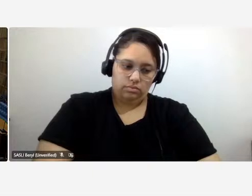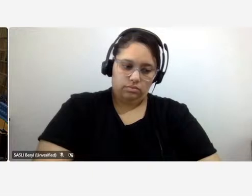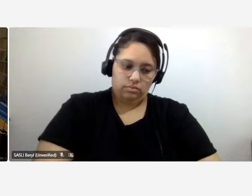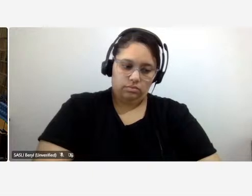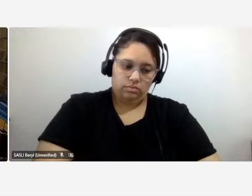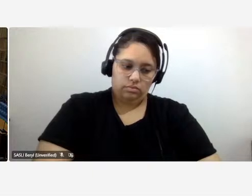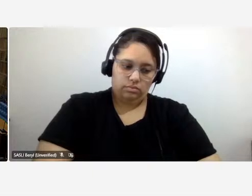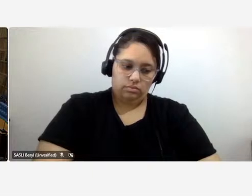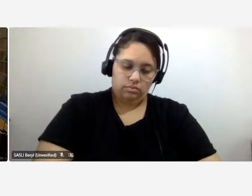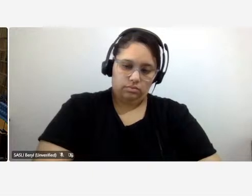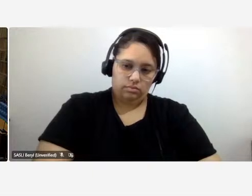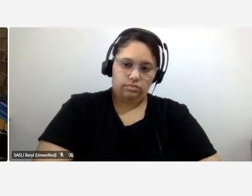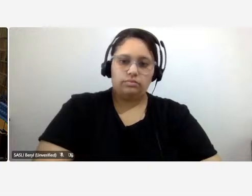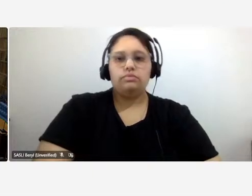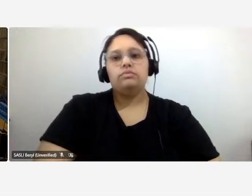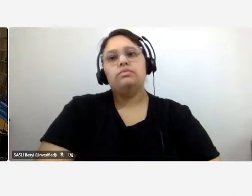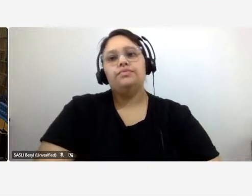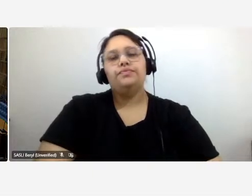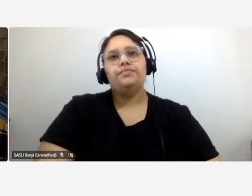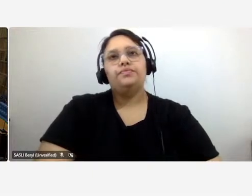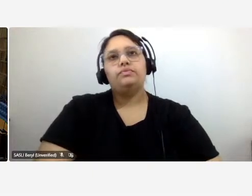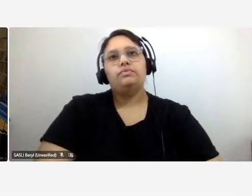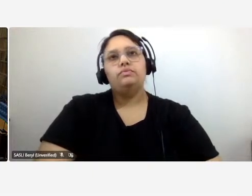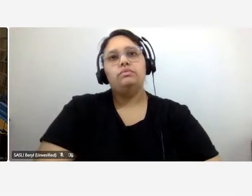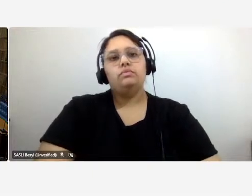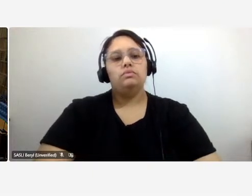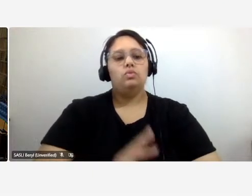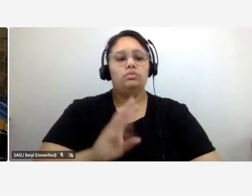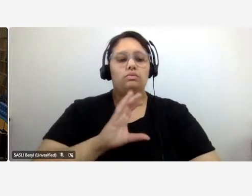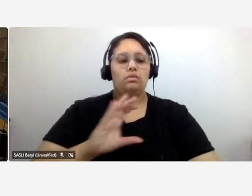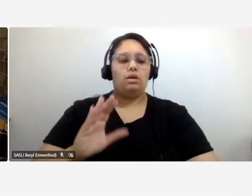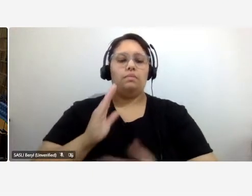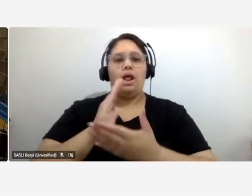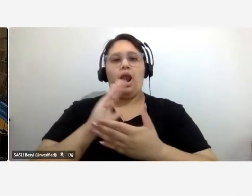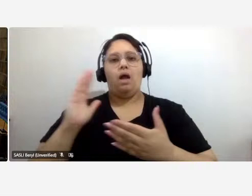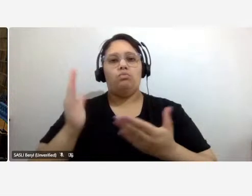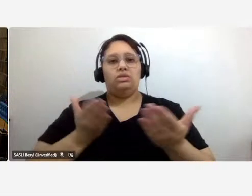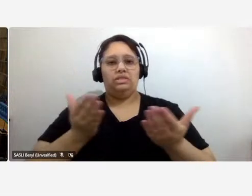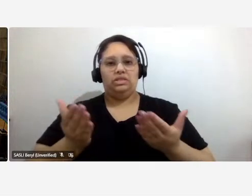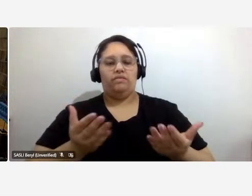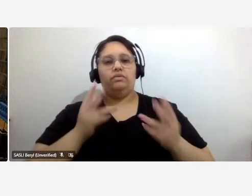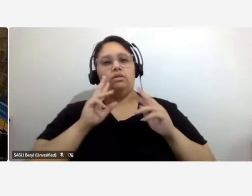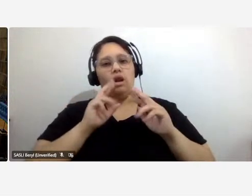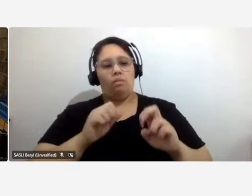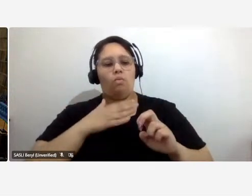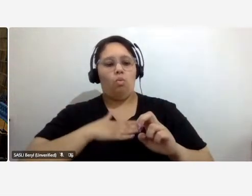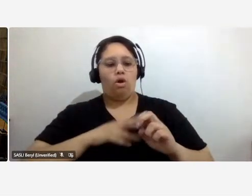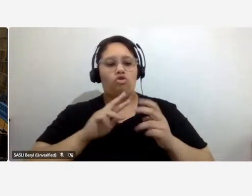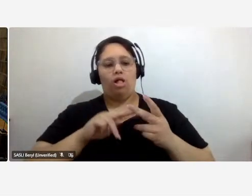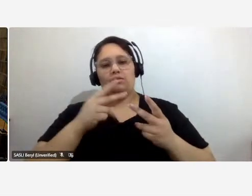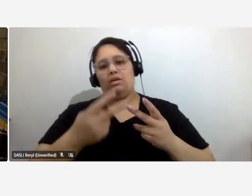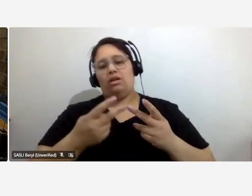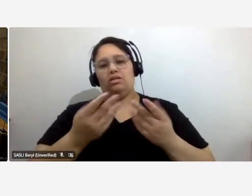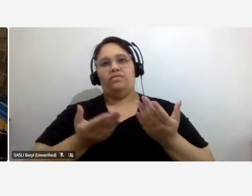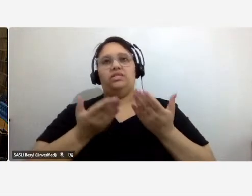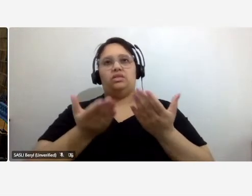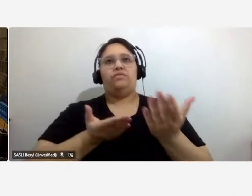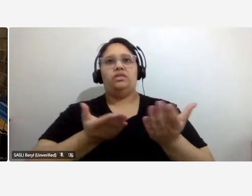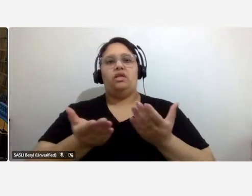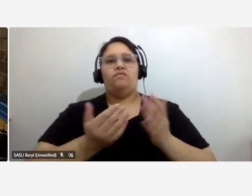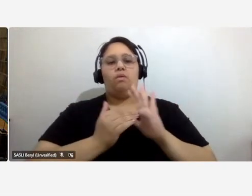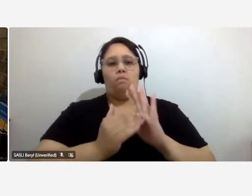Yes. So the Western Cape Library Service has been wanting to look at alternative service delivery models.